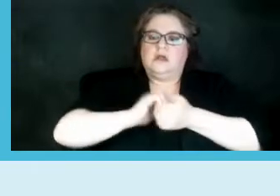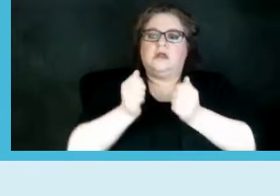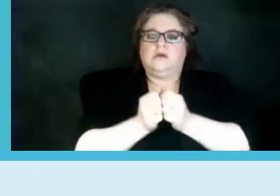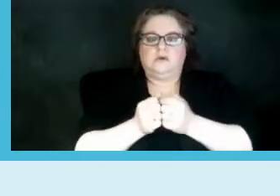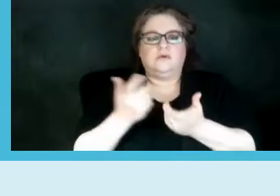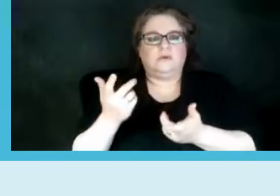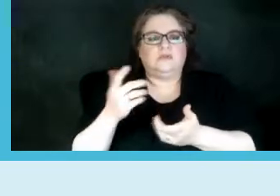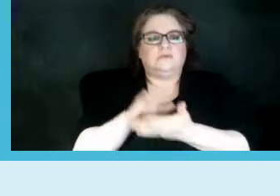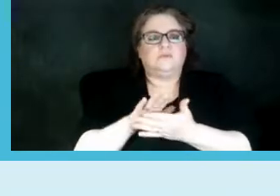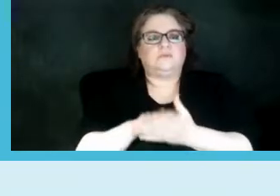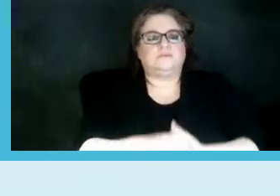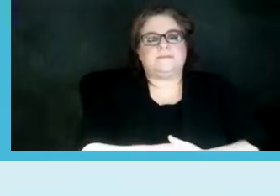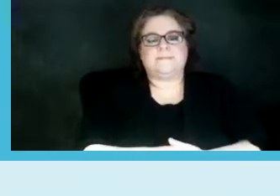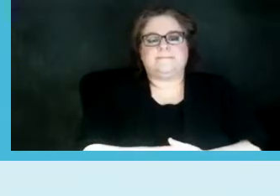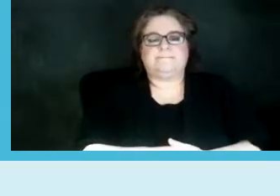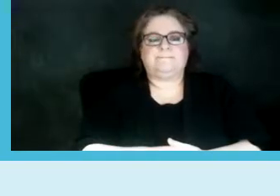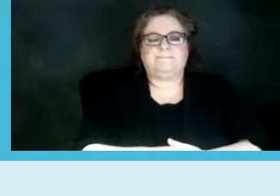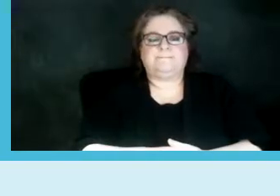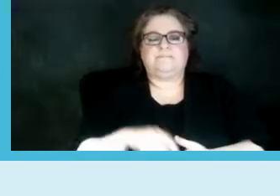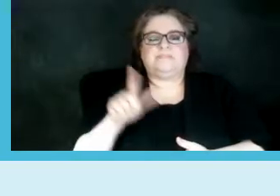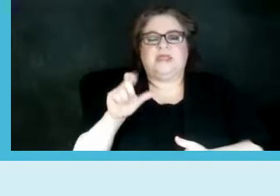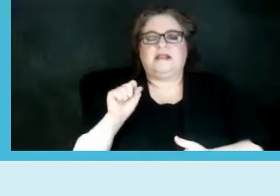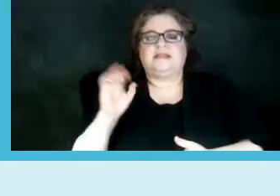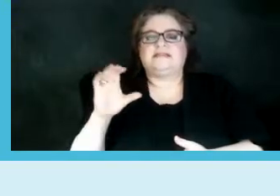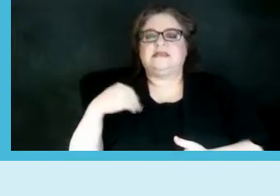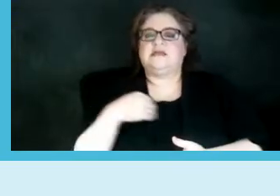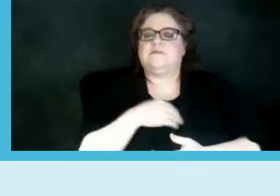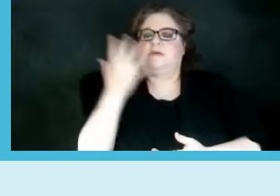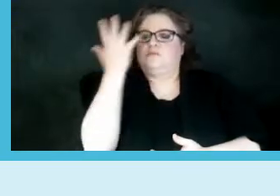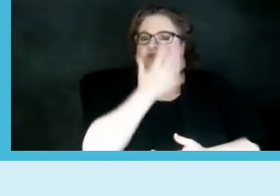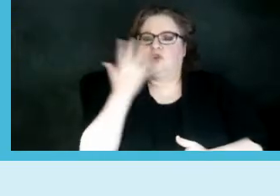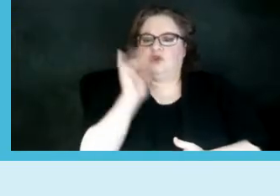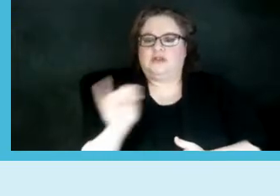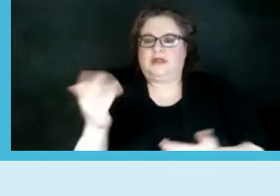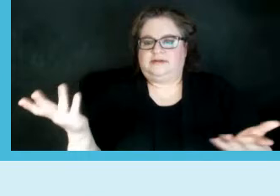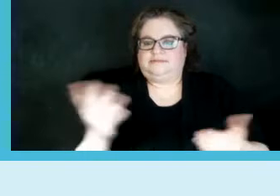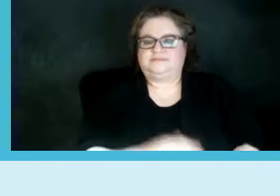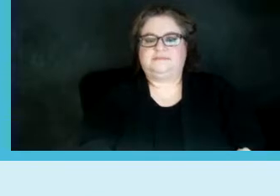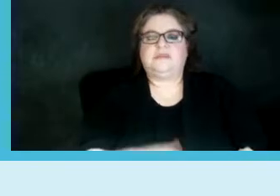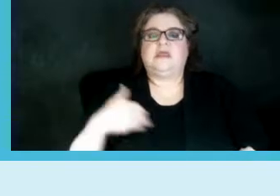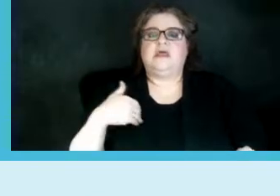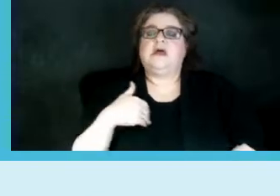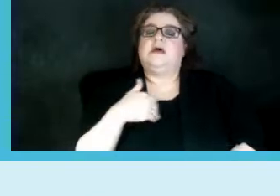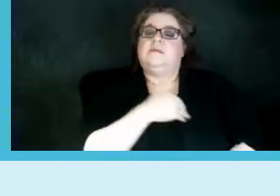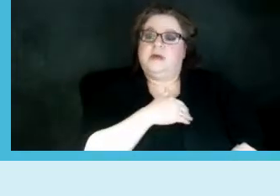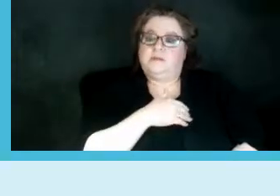principal. So what does the LSC membership look like? So the membership is